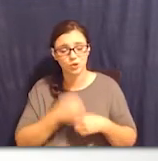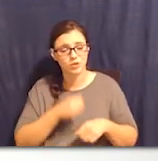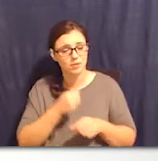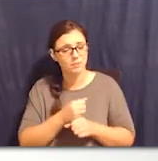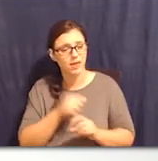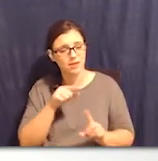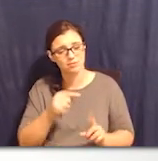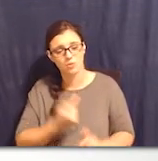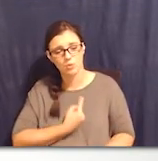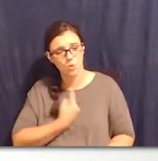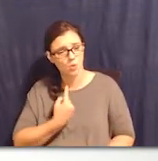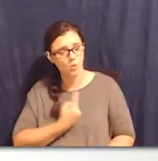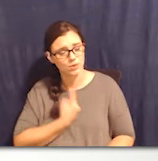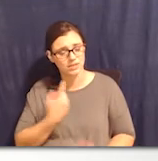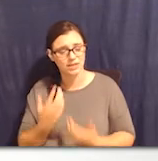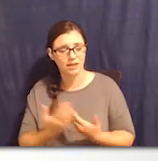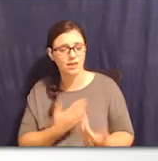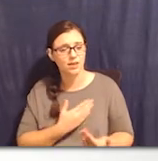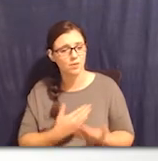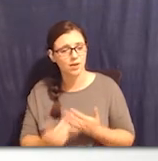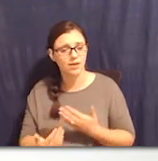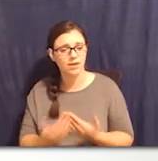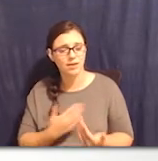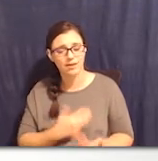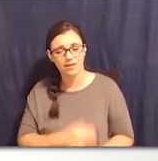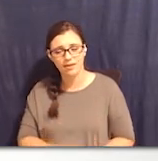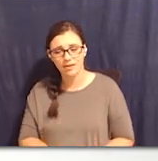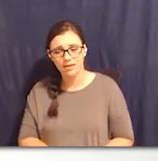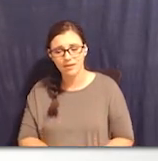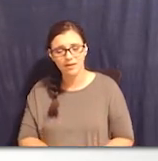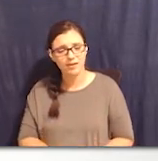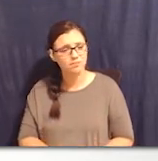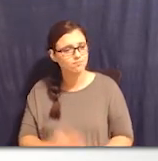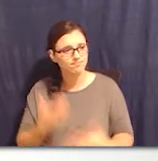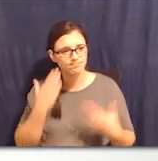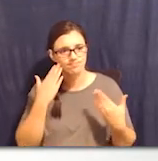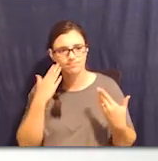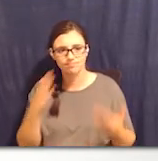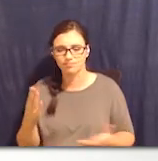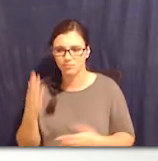It don't matter, you'll just make him lonely